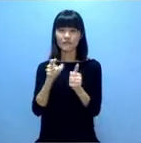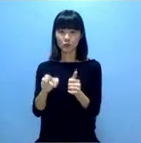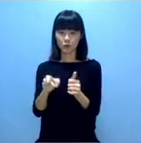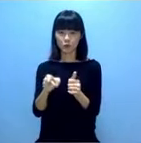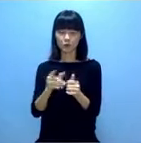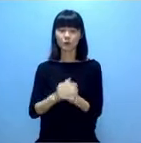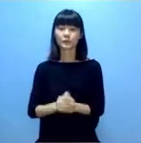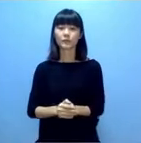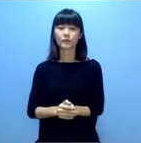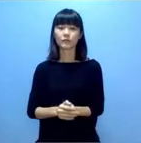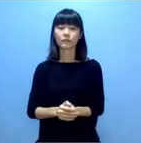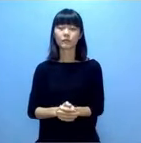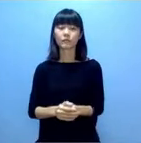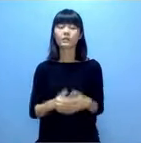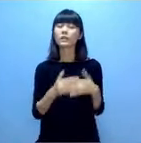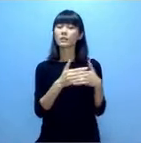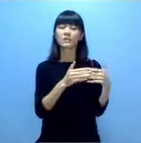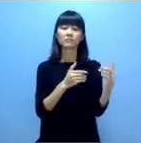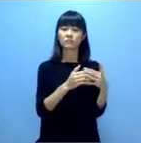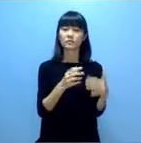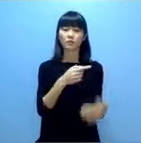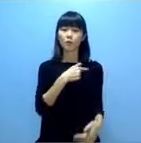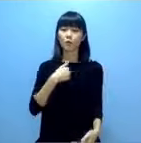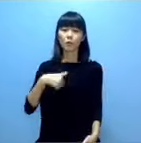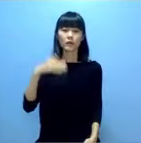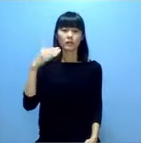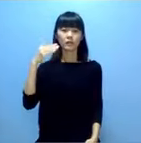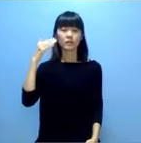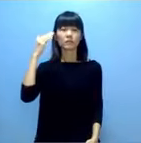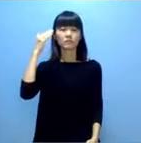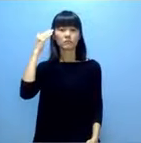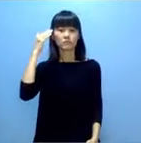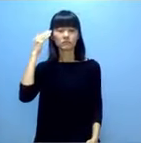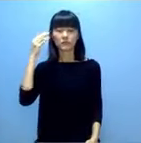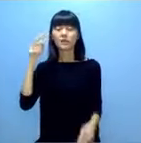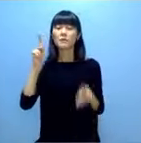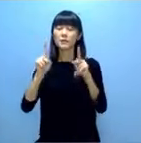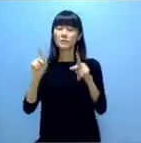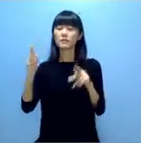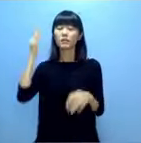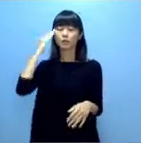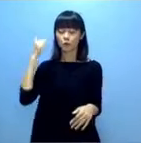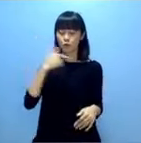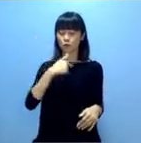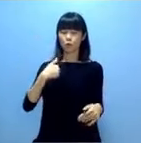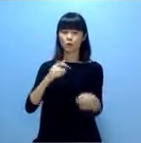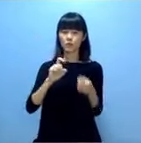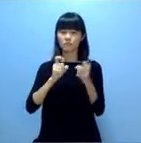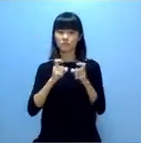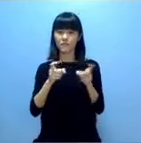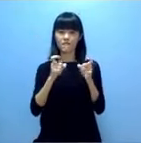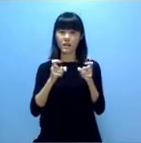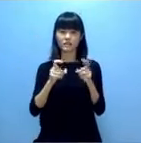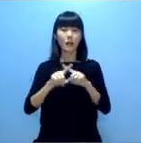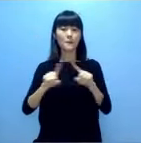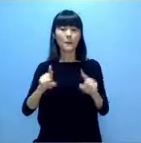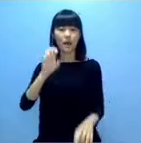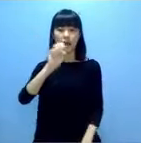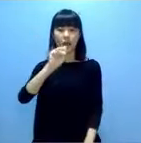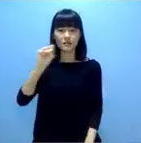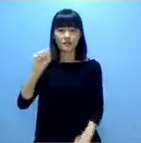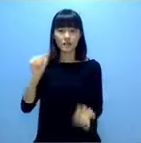Even though, you know, we are known to be quite nimble and we work pretty fast, I think SS with you was essentially created